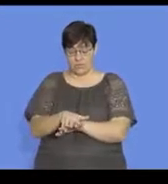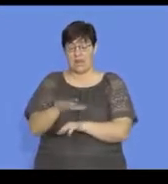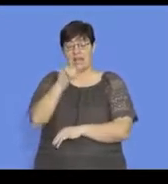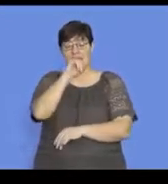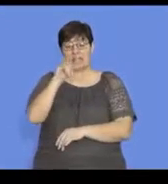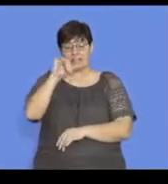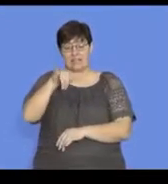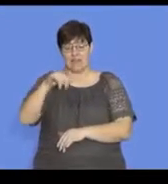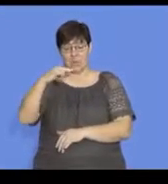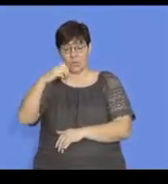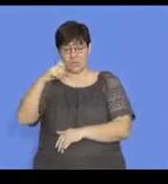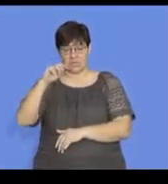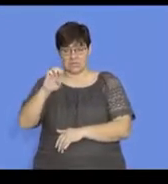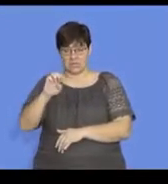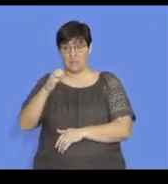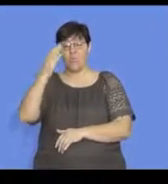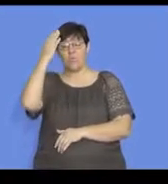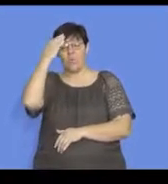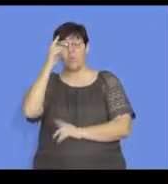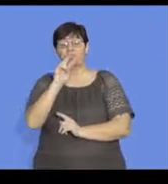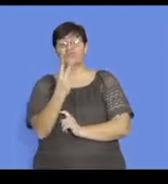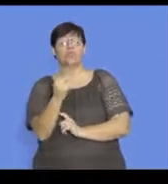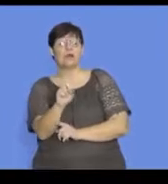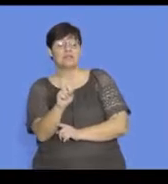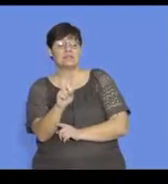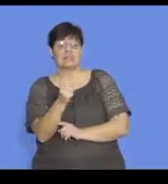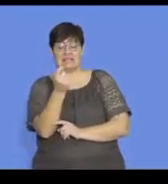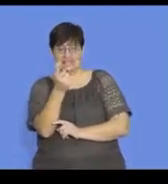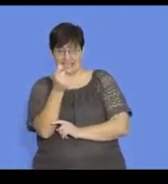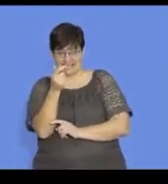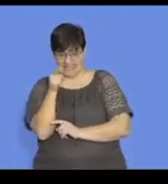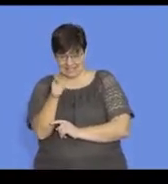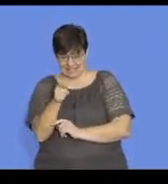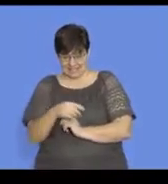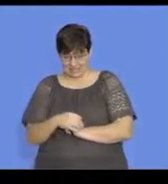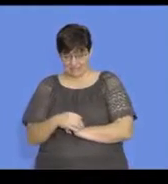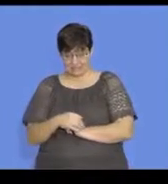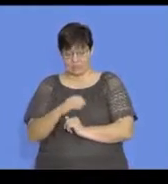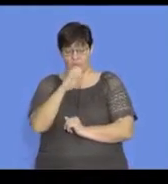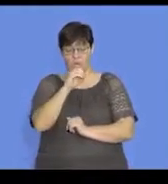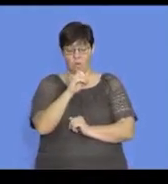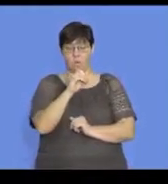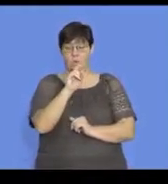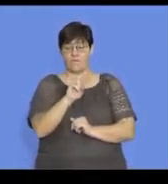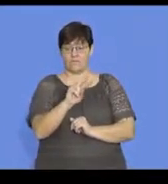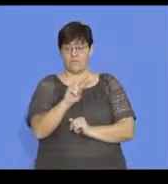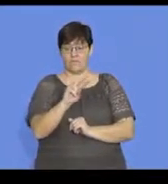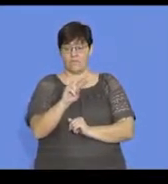know as a seed. Listen carefully. The ovule and the male